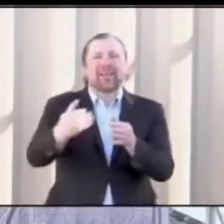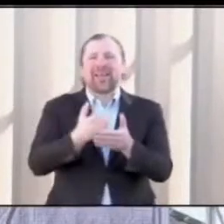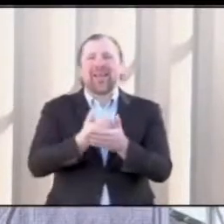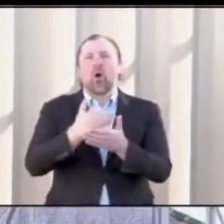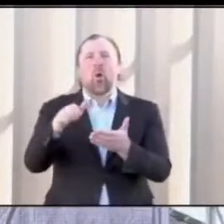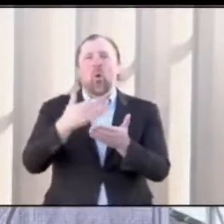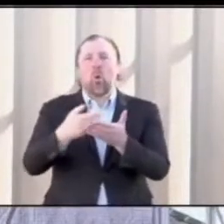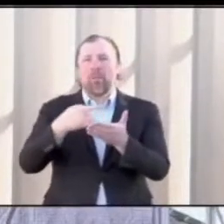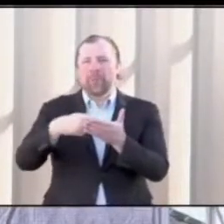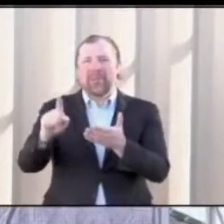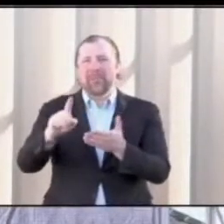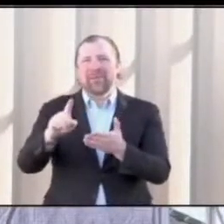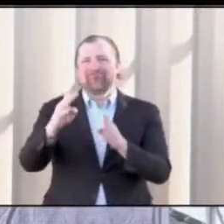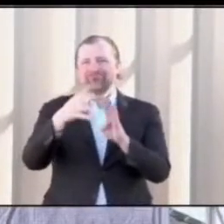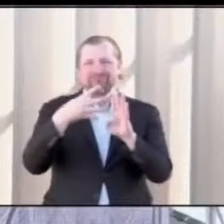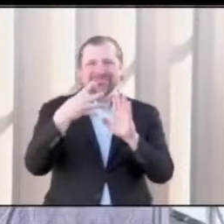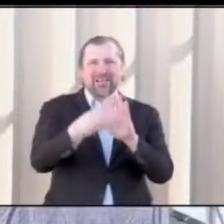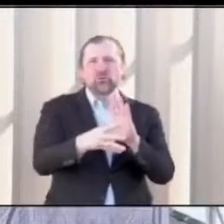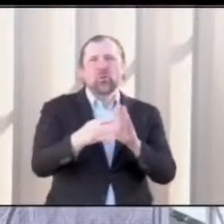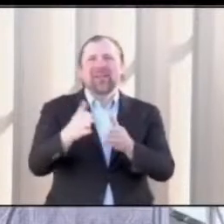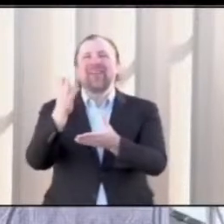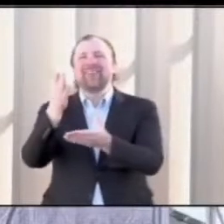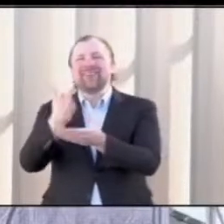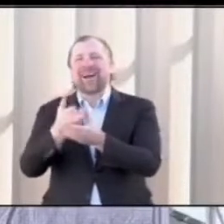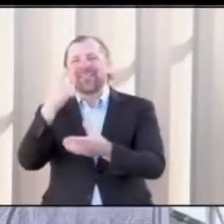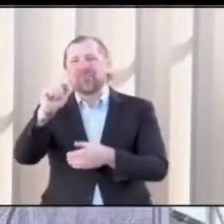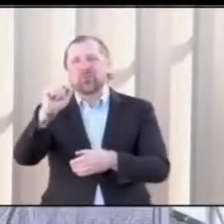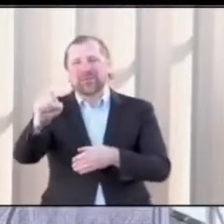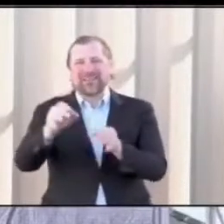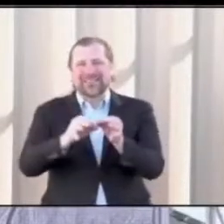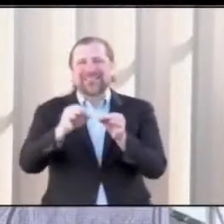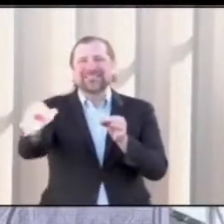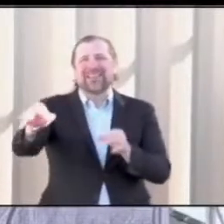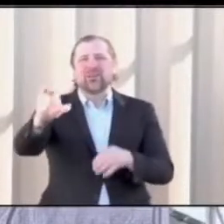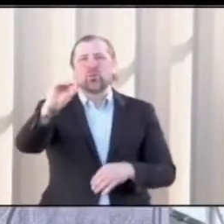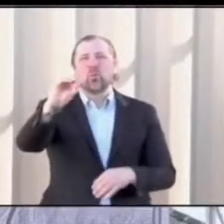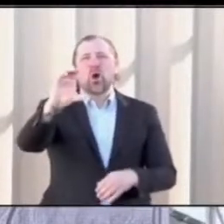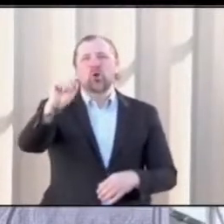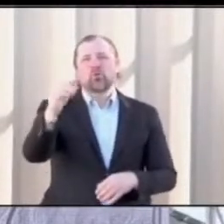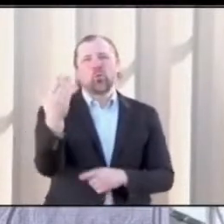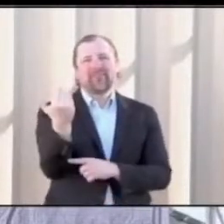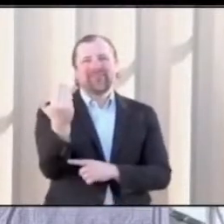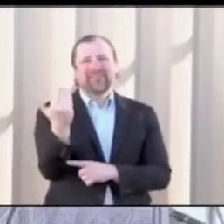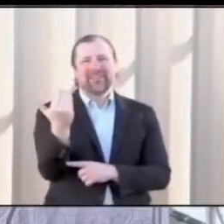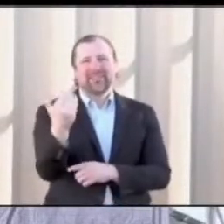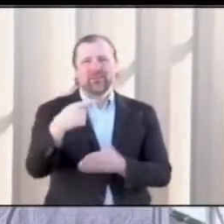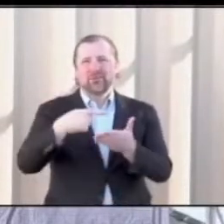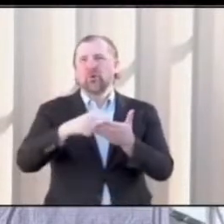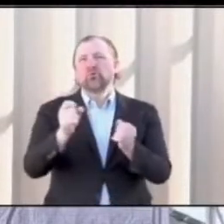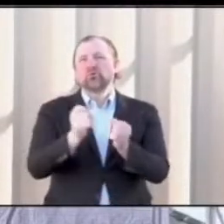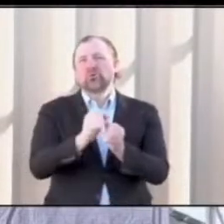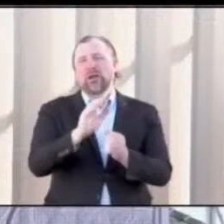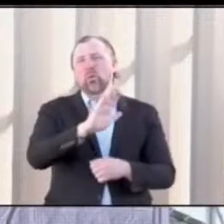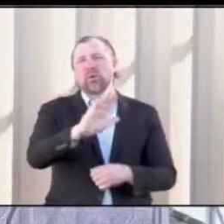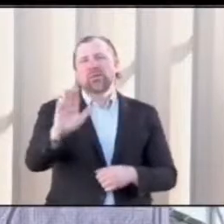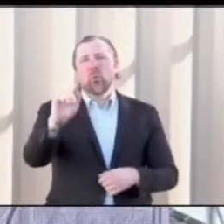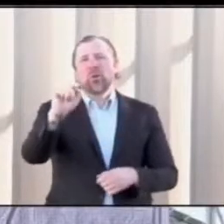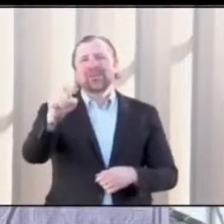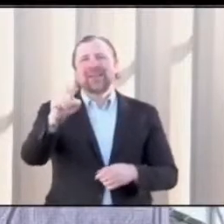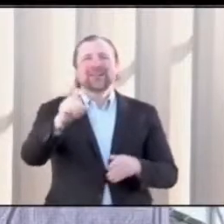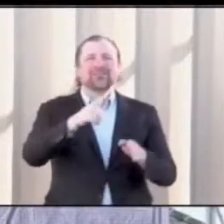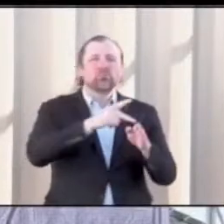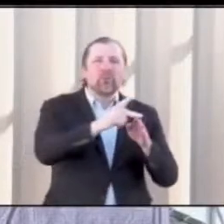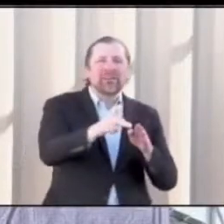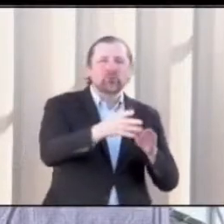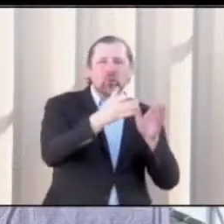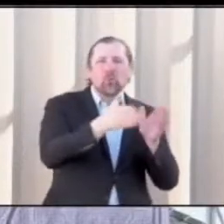every payment date and filing date all the way to October 15th. So check with your tax